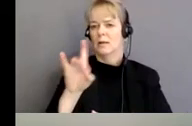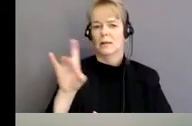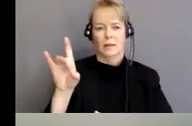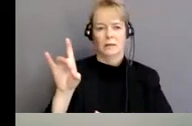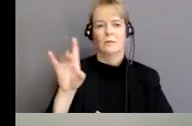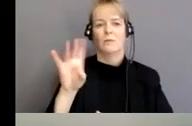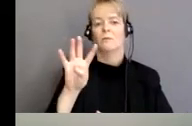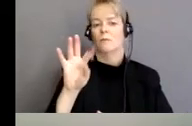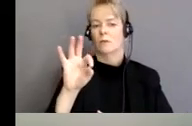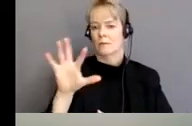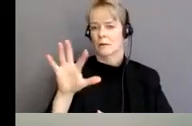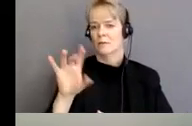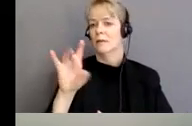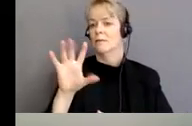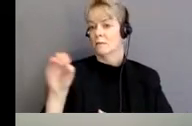1-888-495-8501.